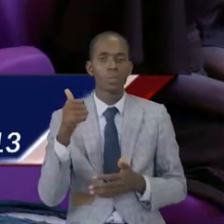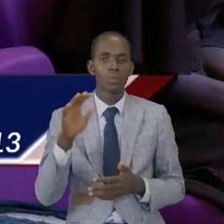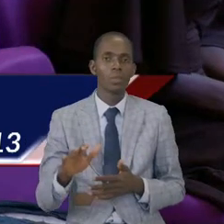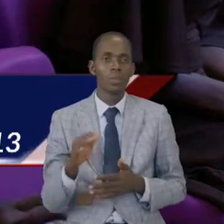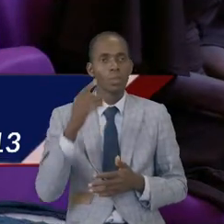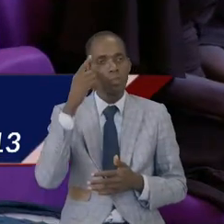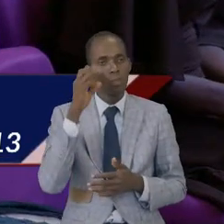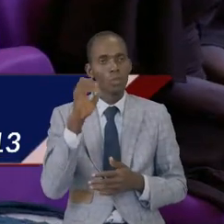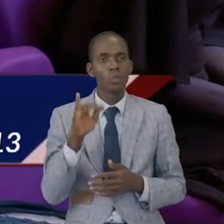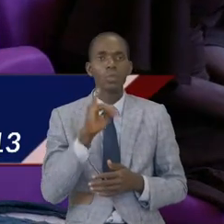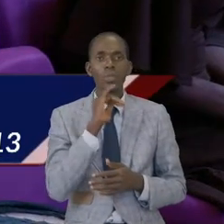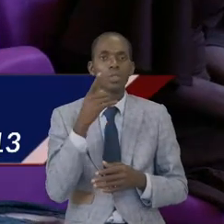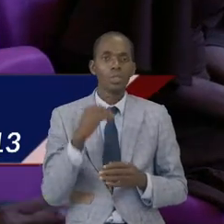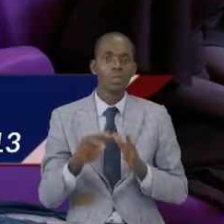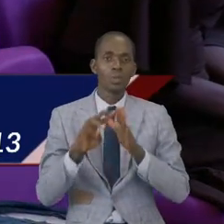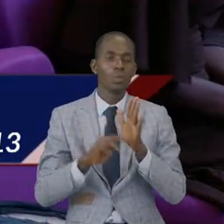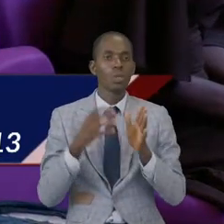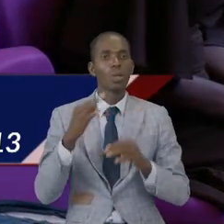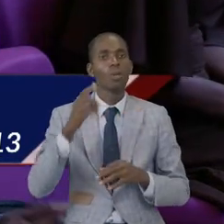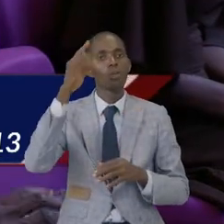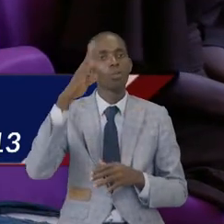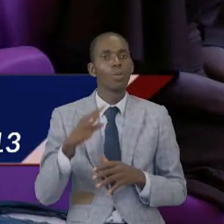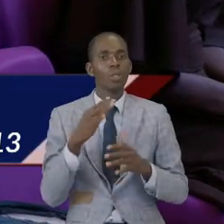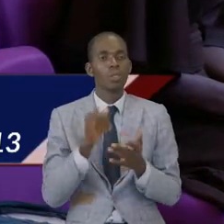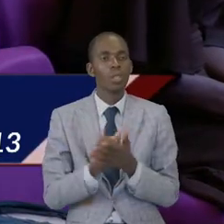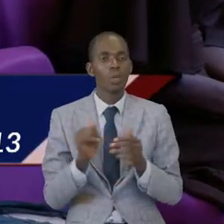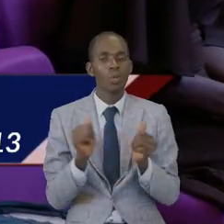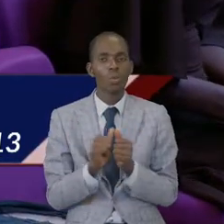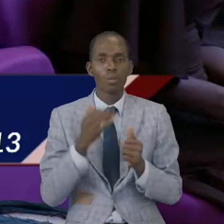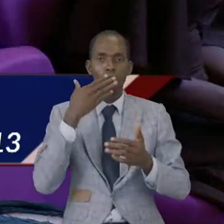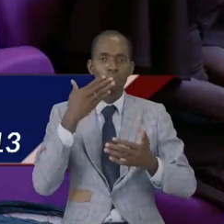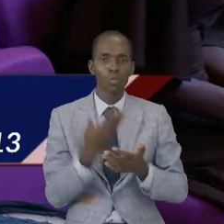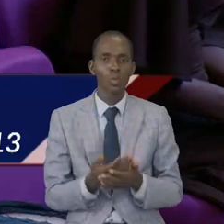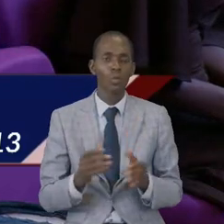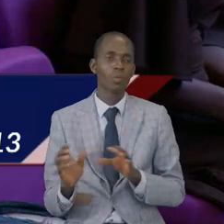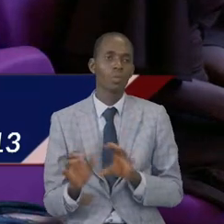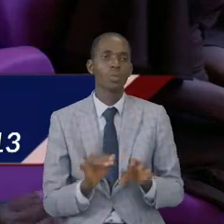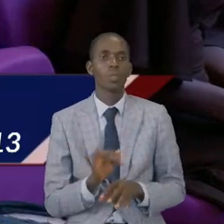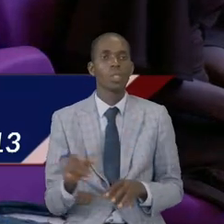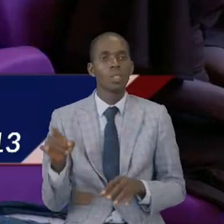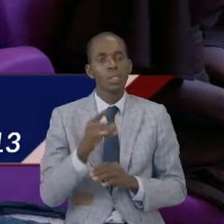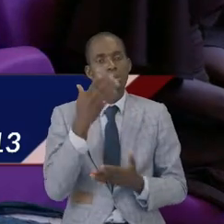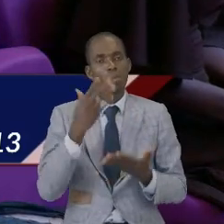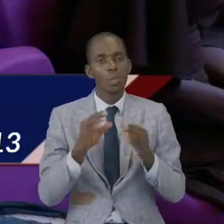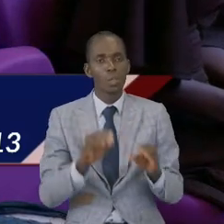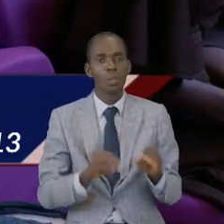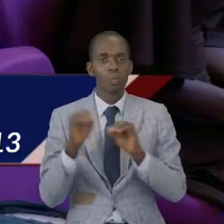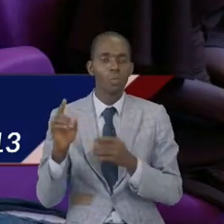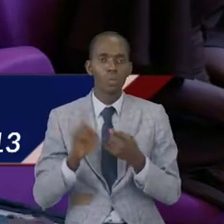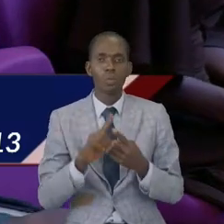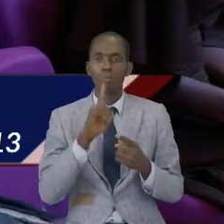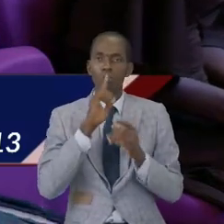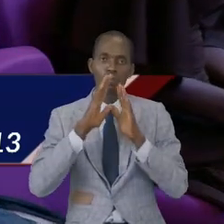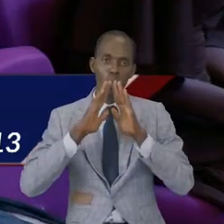so is the will of God that with well doing ye may put to